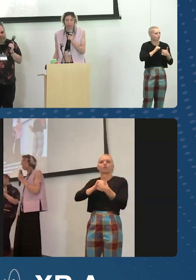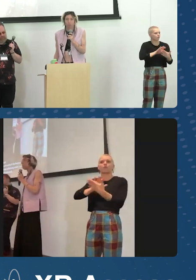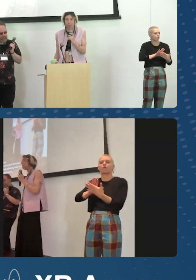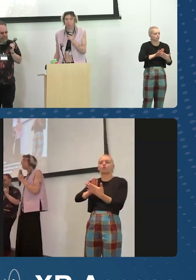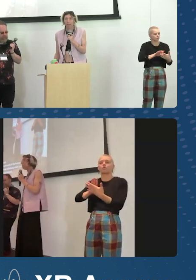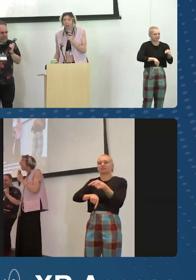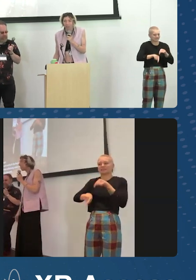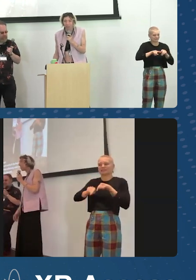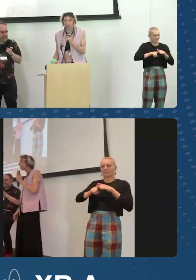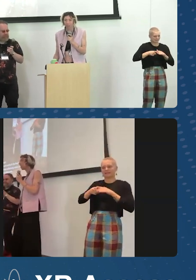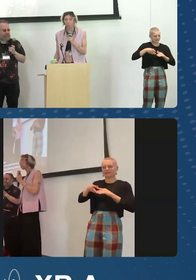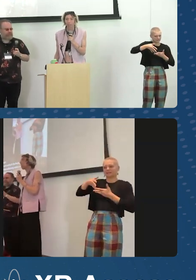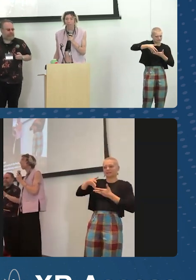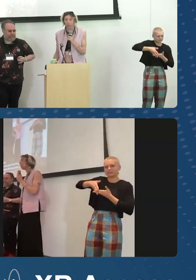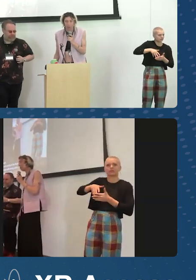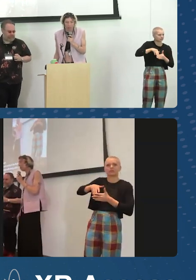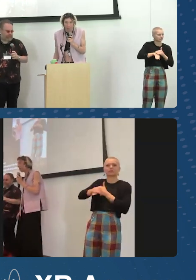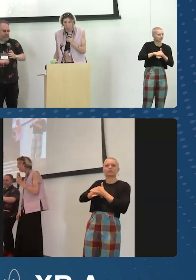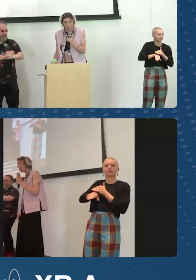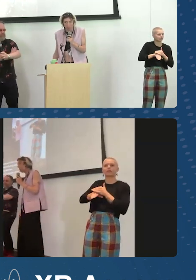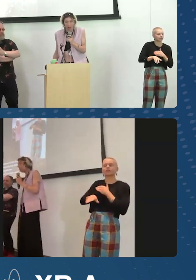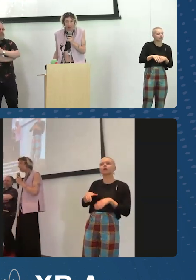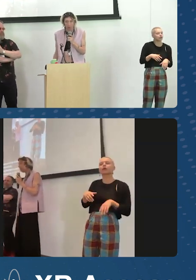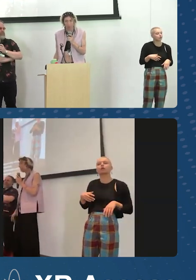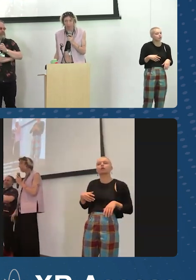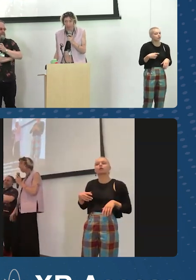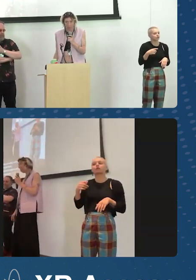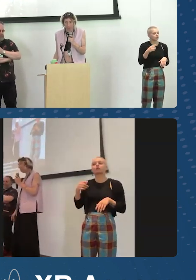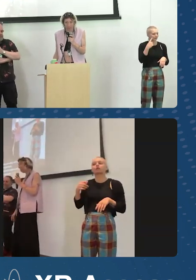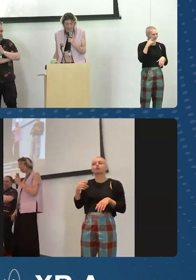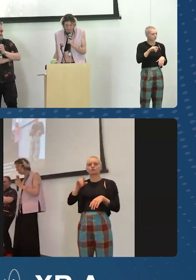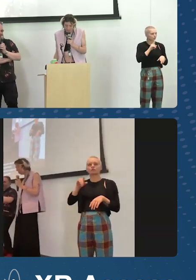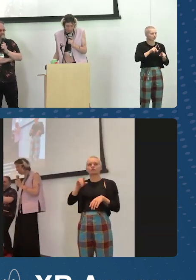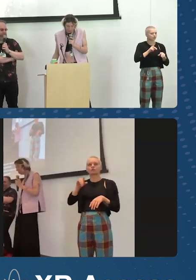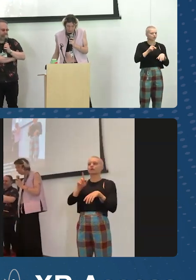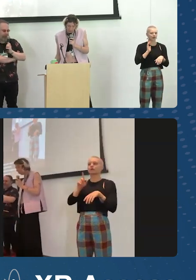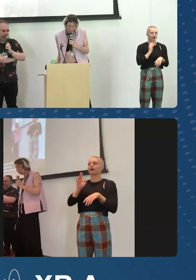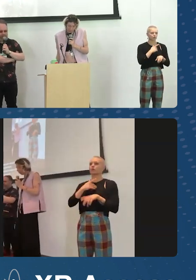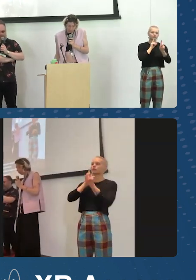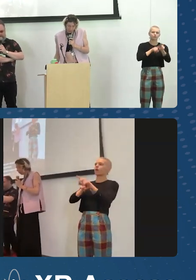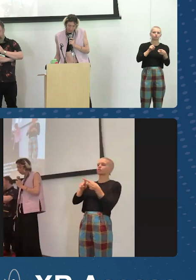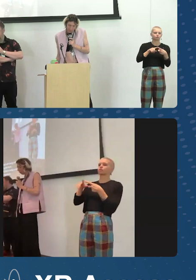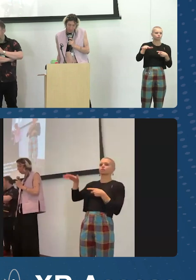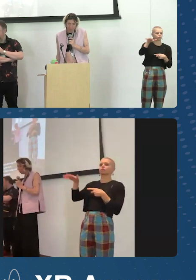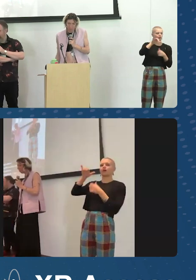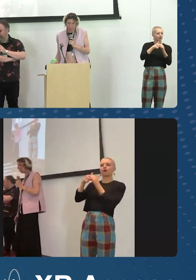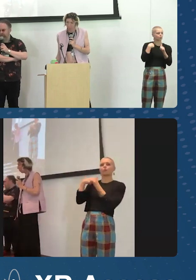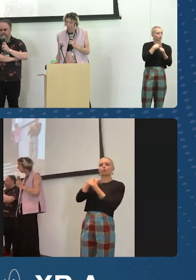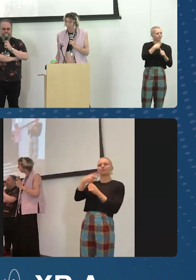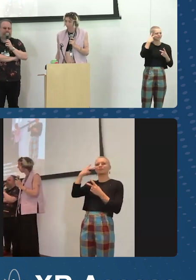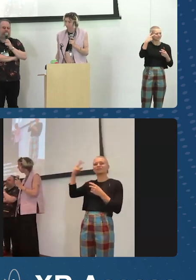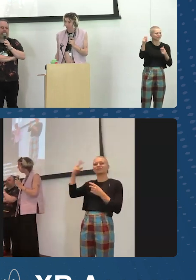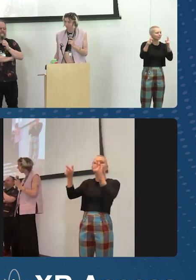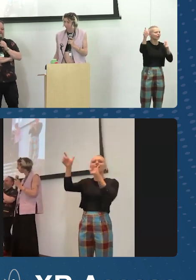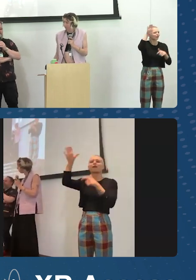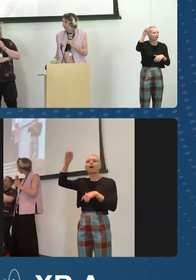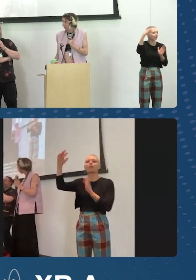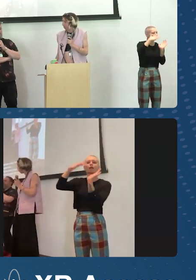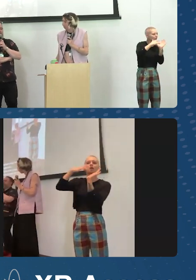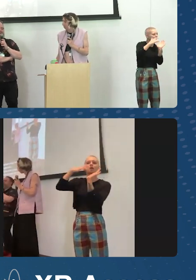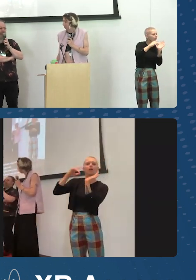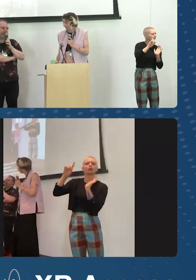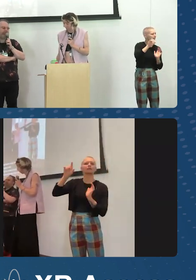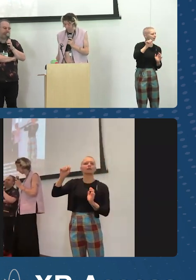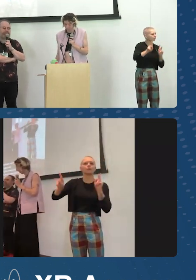in many ways a reaction to the ways that we've witnessed corporate platforms exploiting disabled people. And corporate platforms, you know,